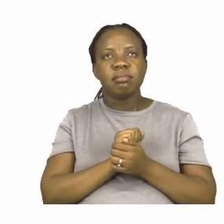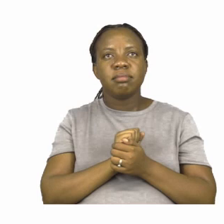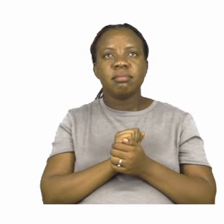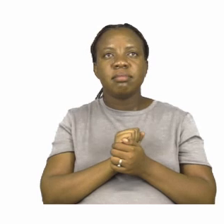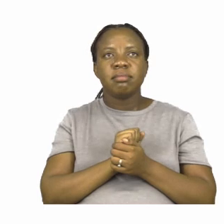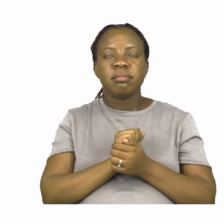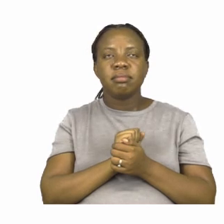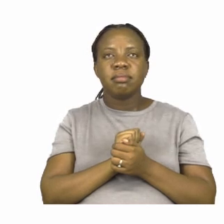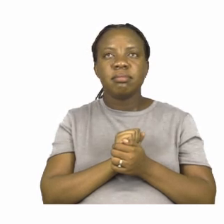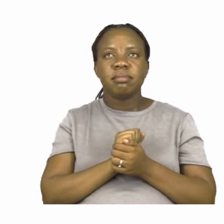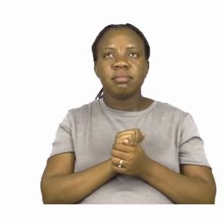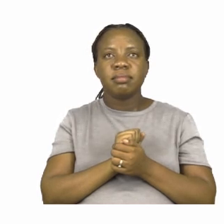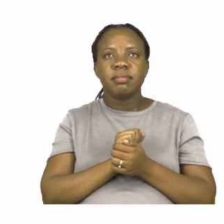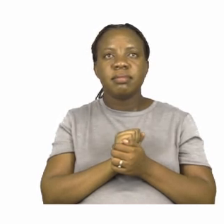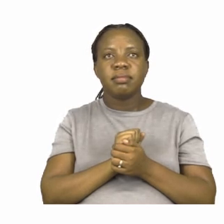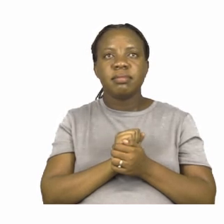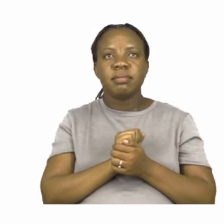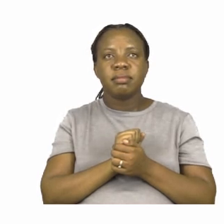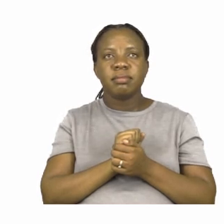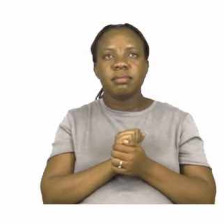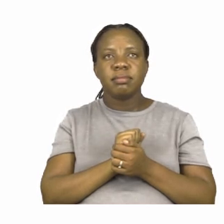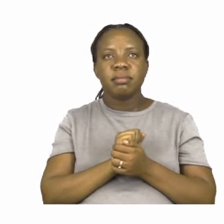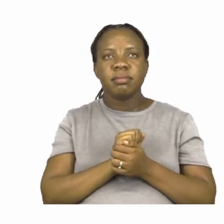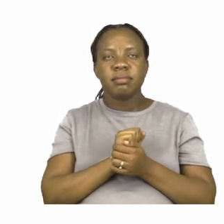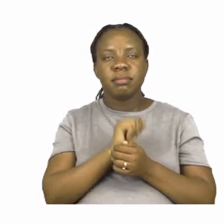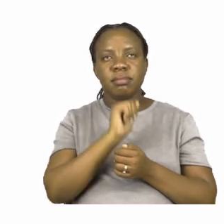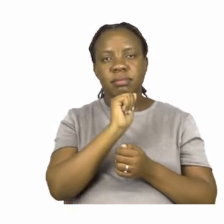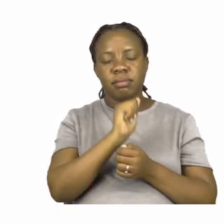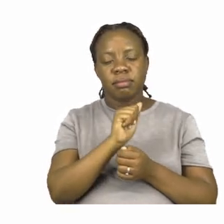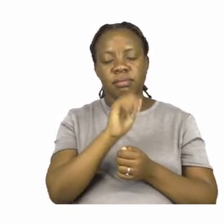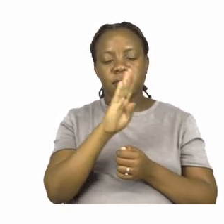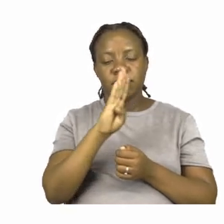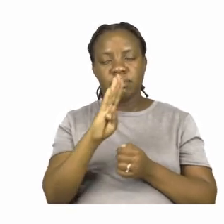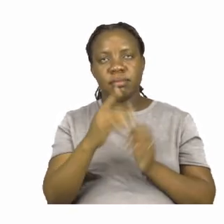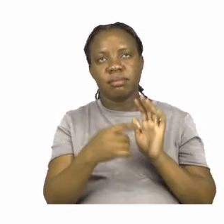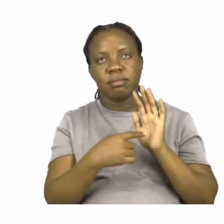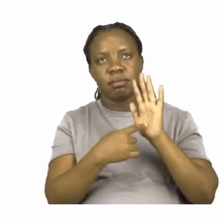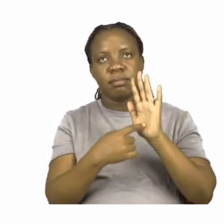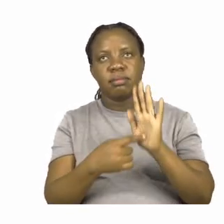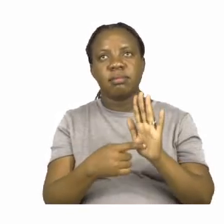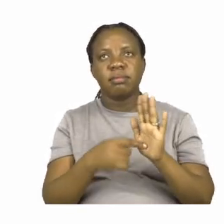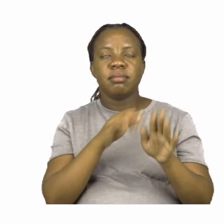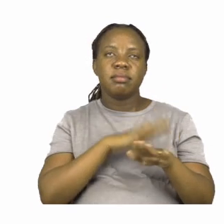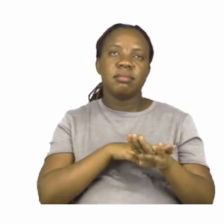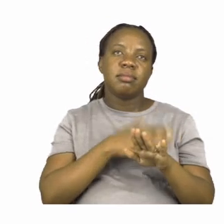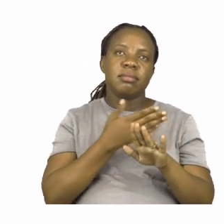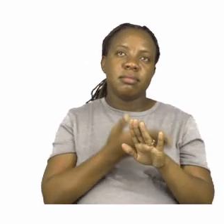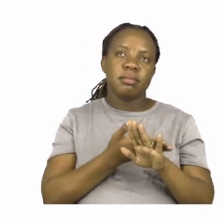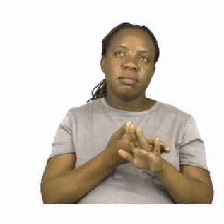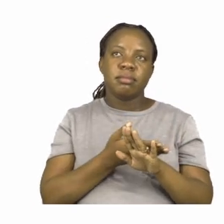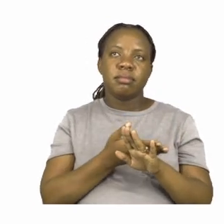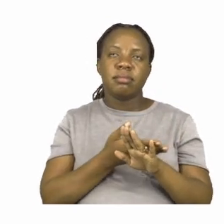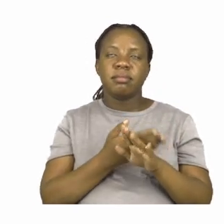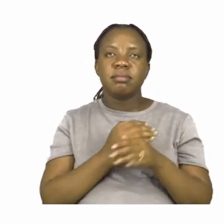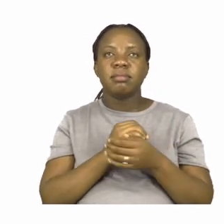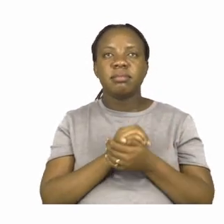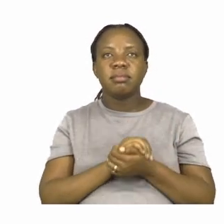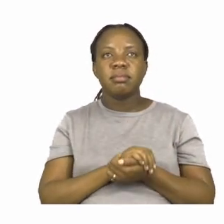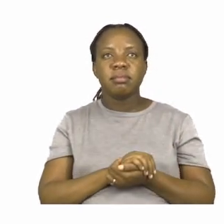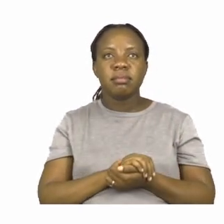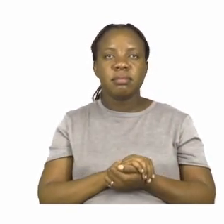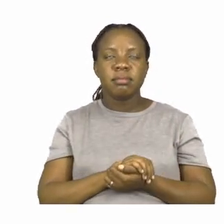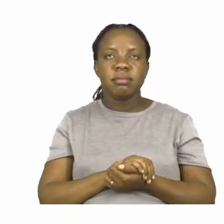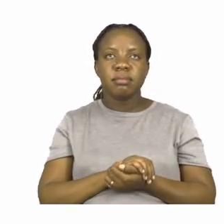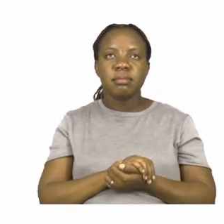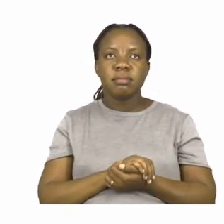sums. So I'm going to do the first two with you to show you how we add by carrying